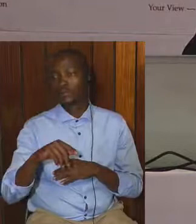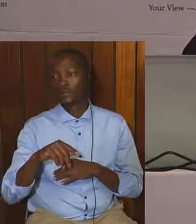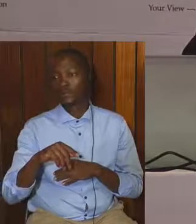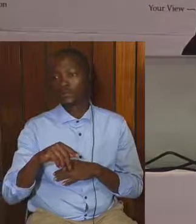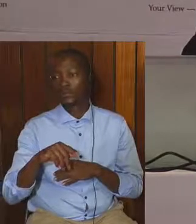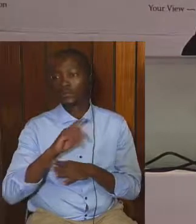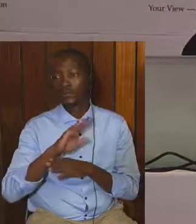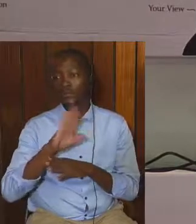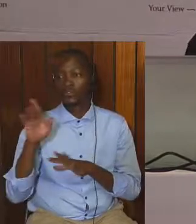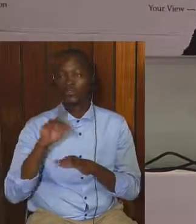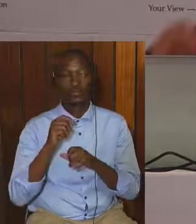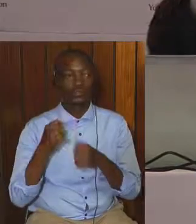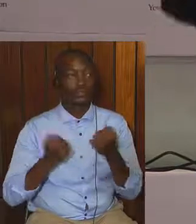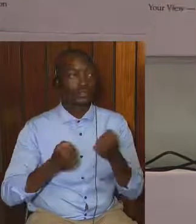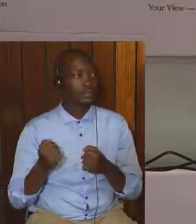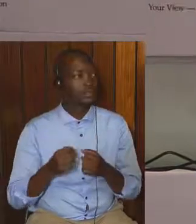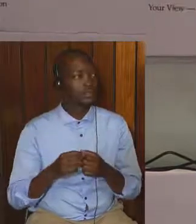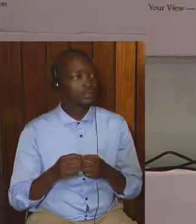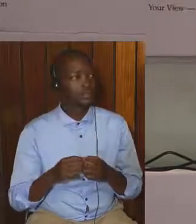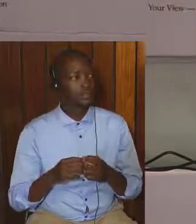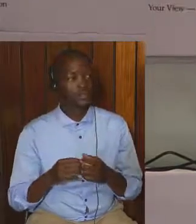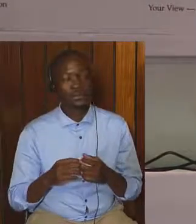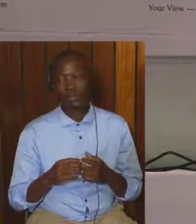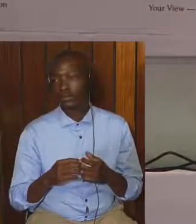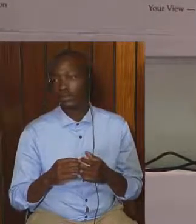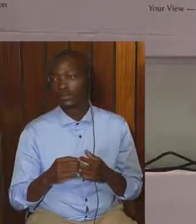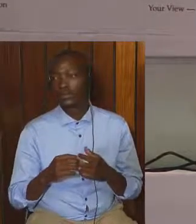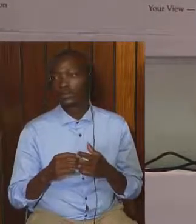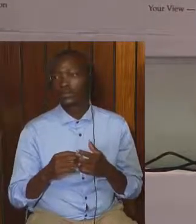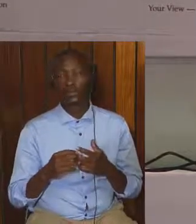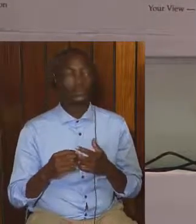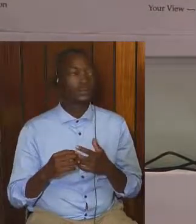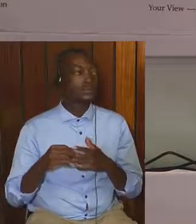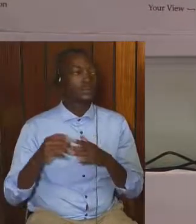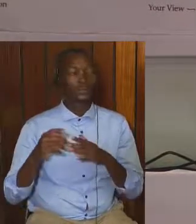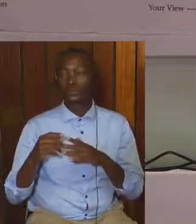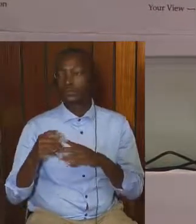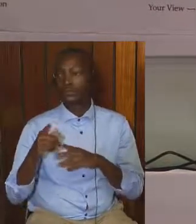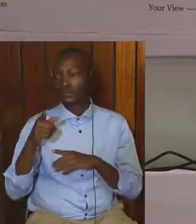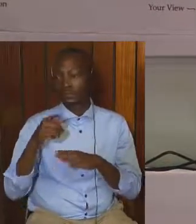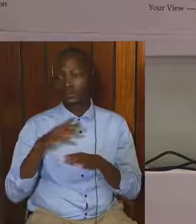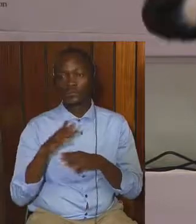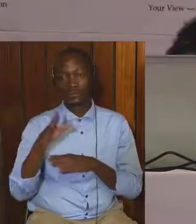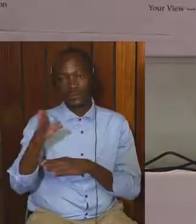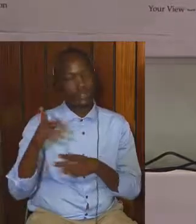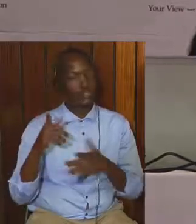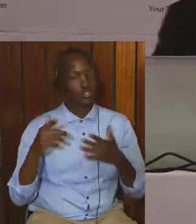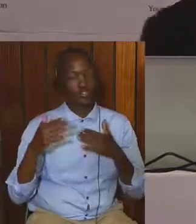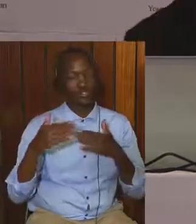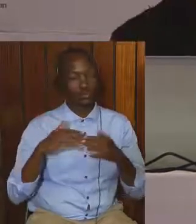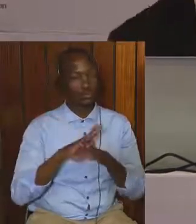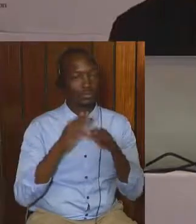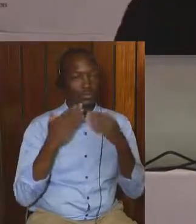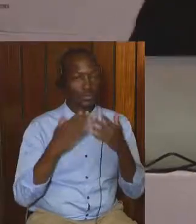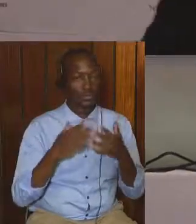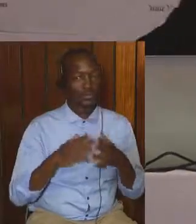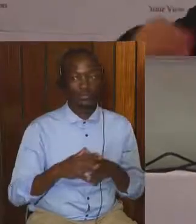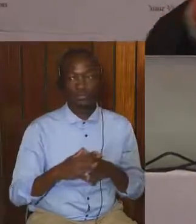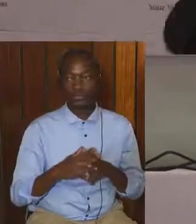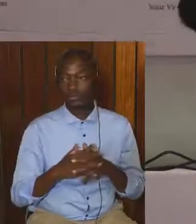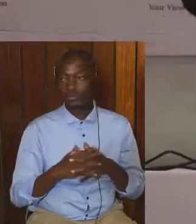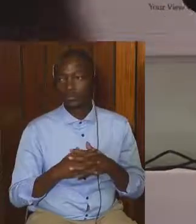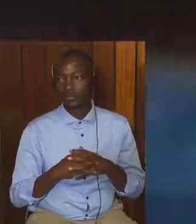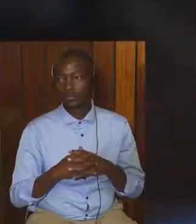and go straight to the cars. Okay, hold on. So That where would do be they go? Out the back door? Yes, Chair. And then you'll direct them from there? Yes, this one here. Super. Thank you. Hold